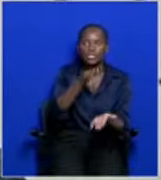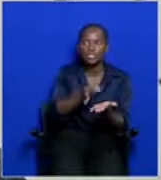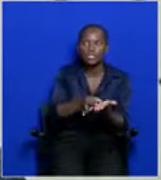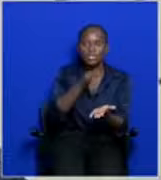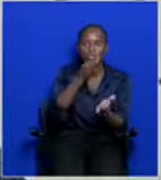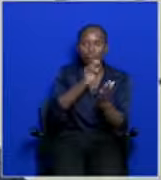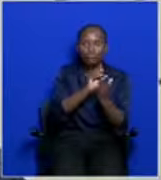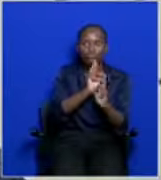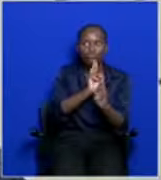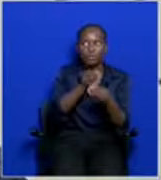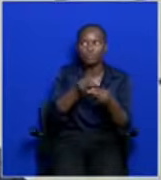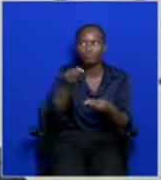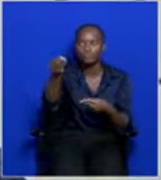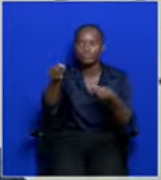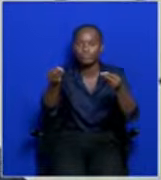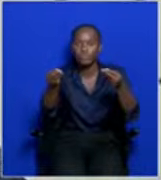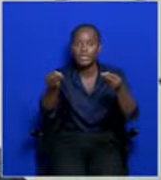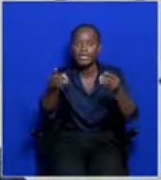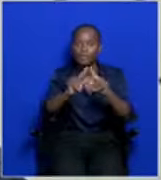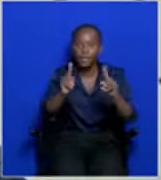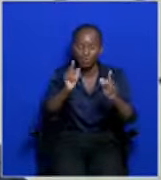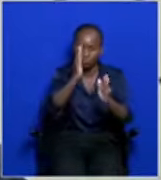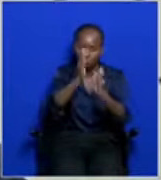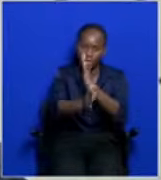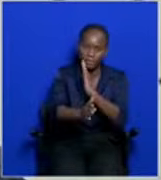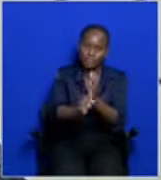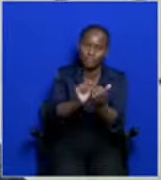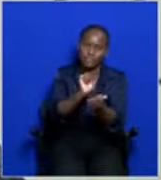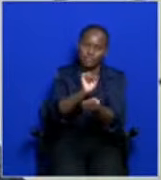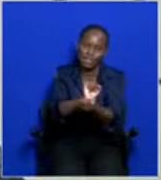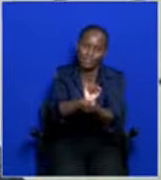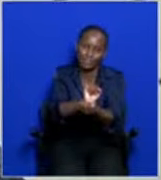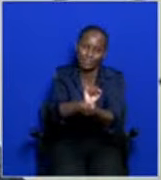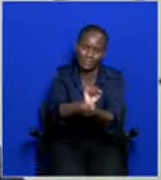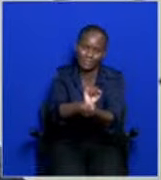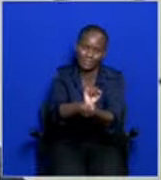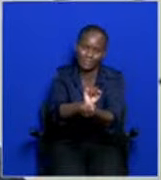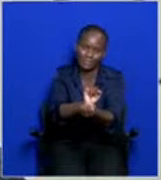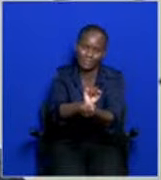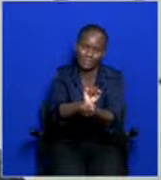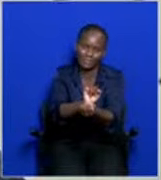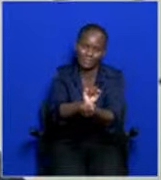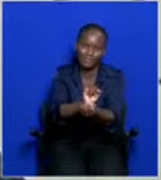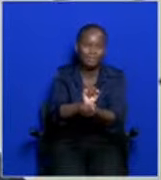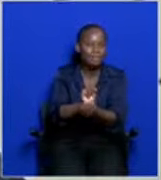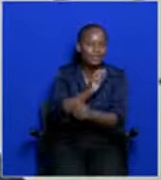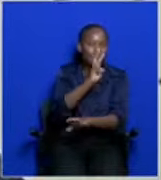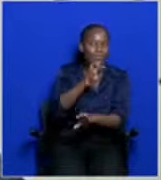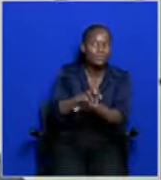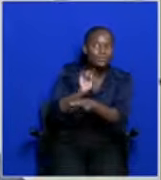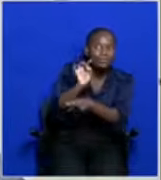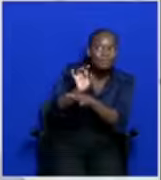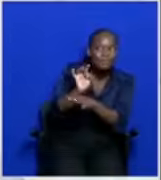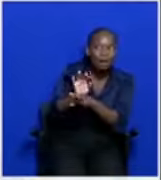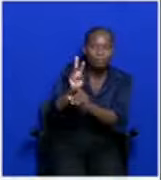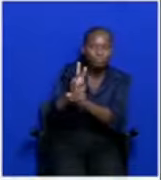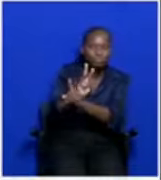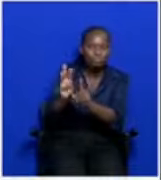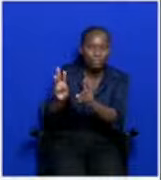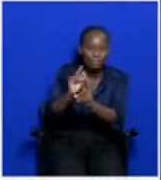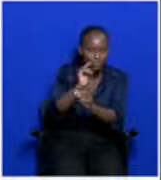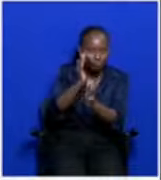this one, when I make a straight arrest, the person who will be responsible for making